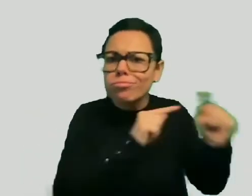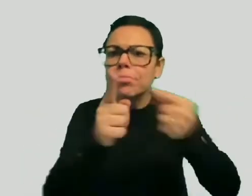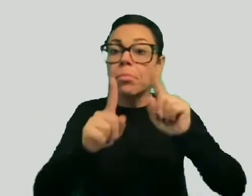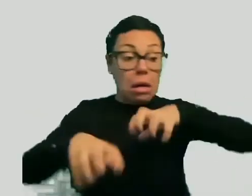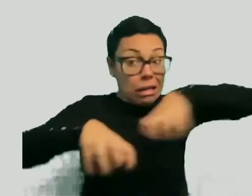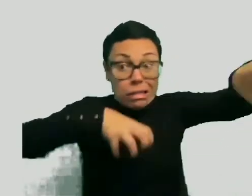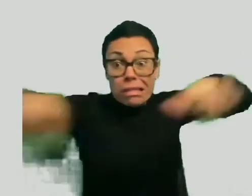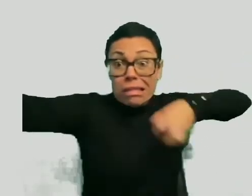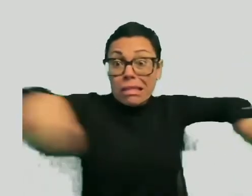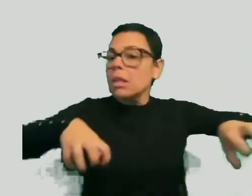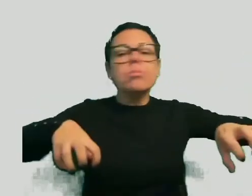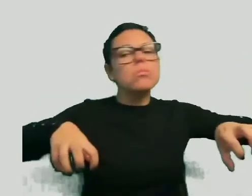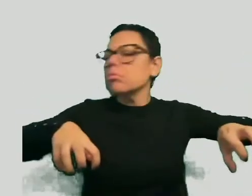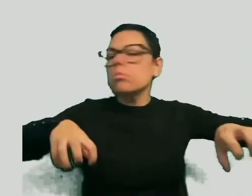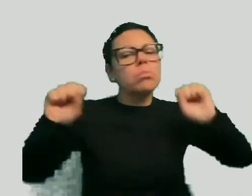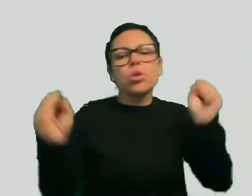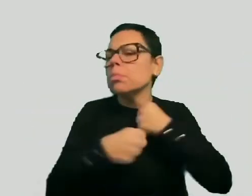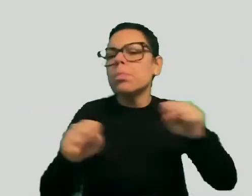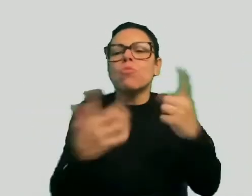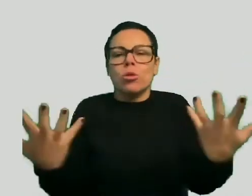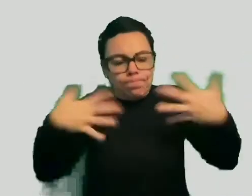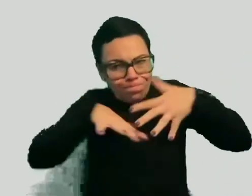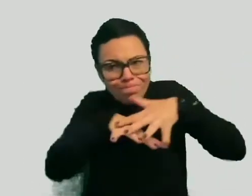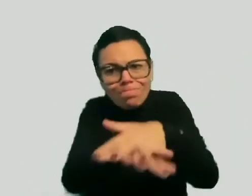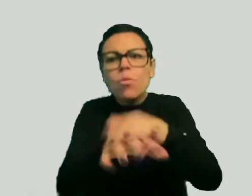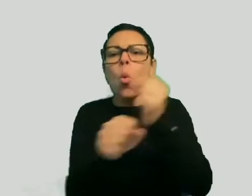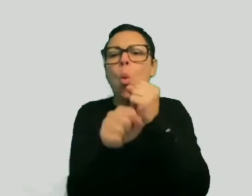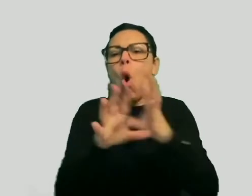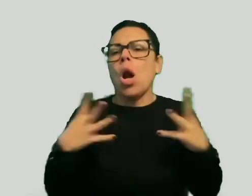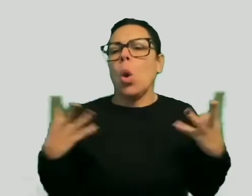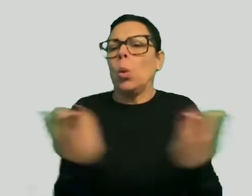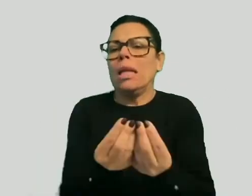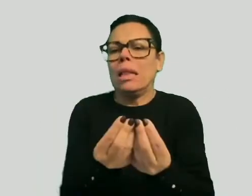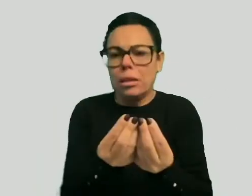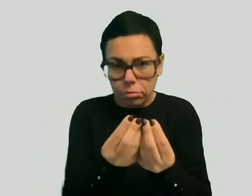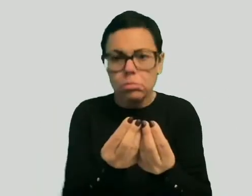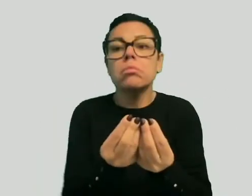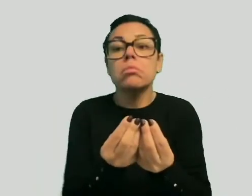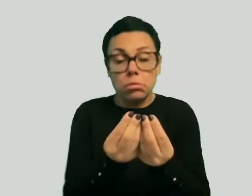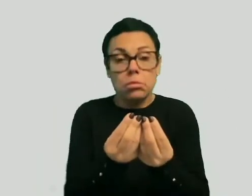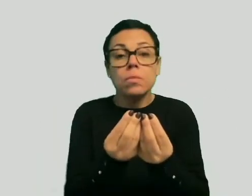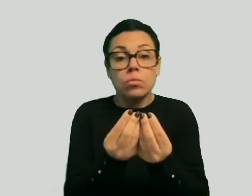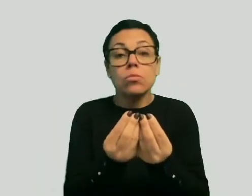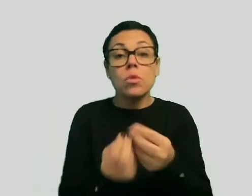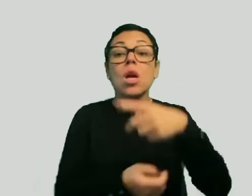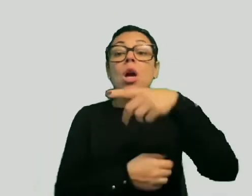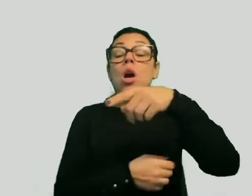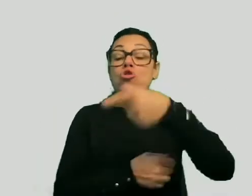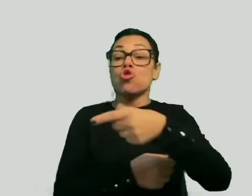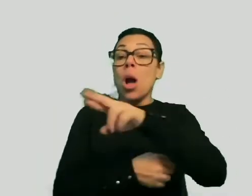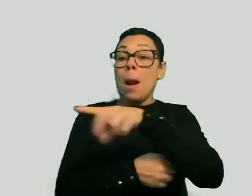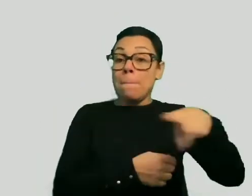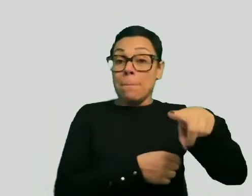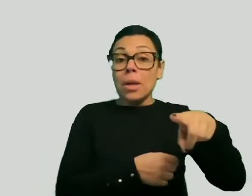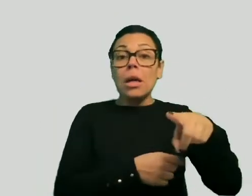all these that I just mentioned makes GRPP key to fair and efficient public spending